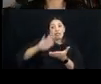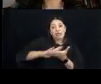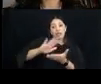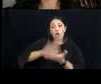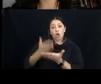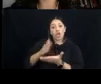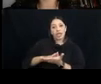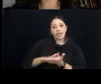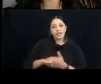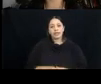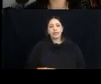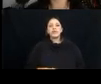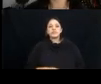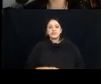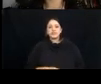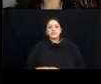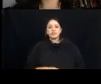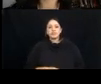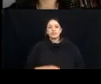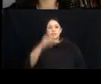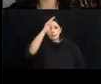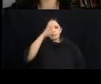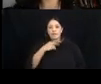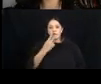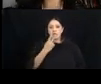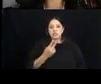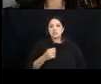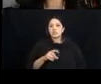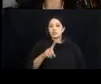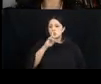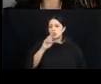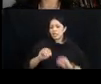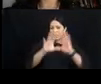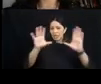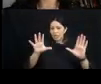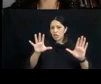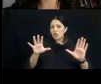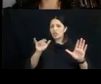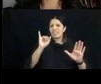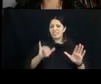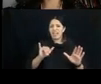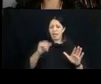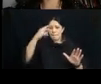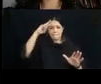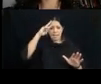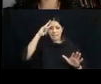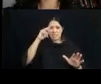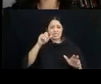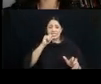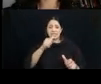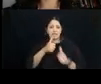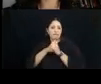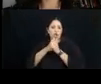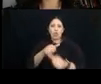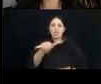It was real clear to me that there was a definite tracking system. Some students went into the academia tracking and